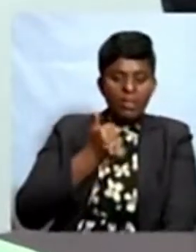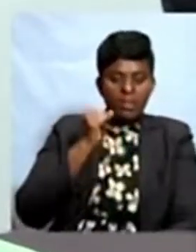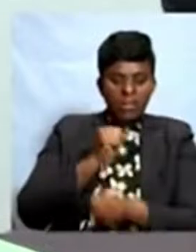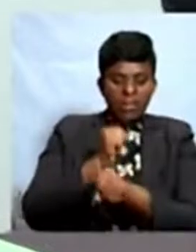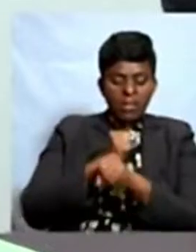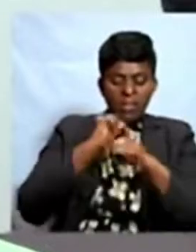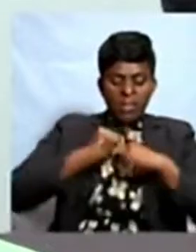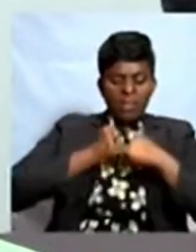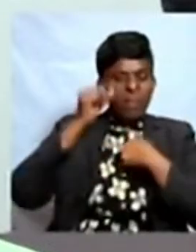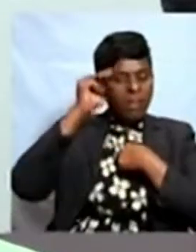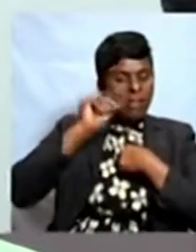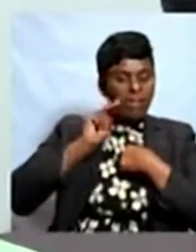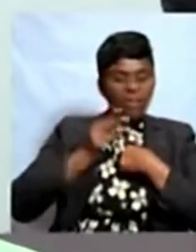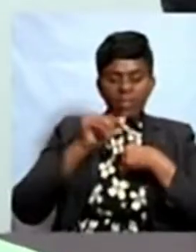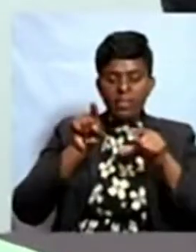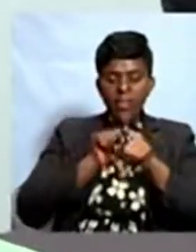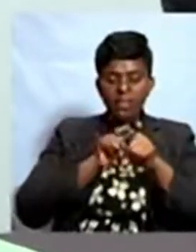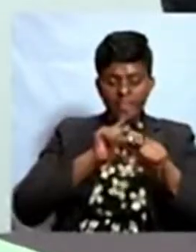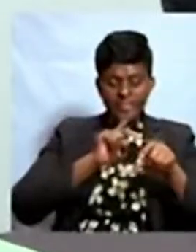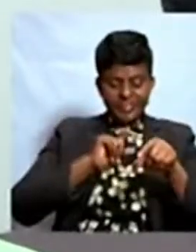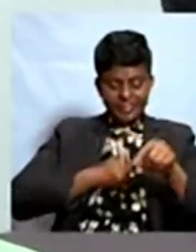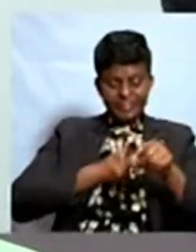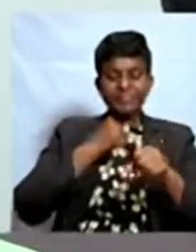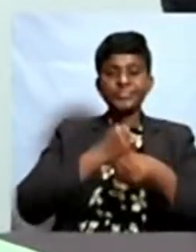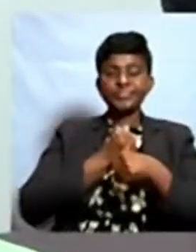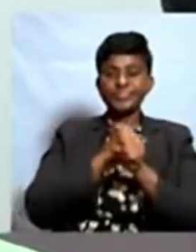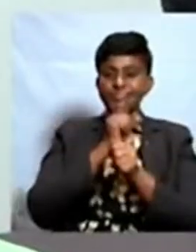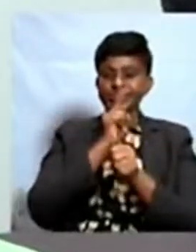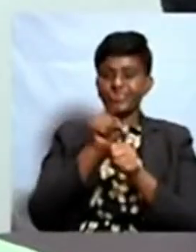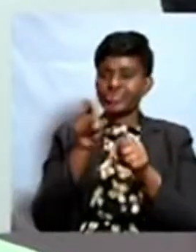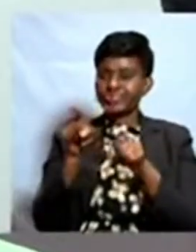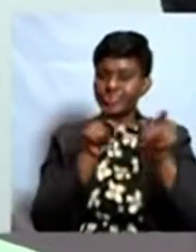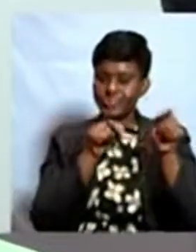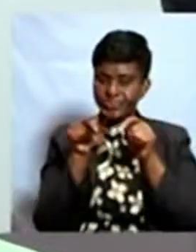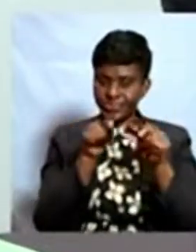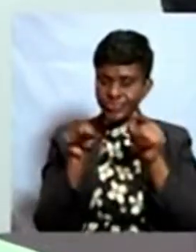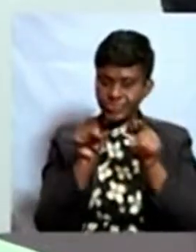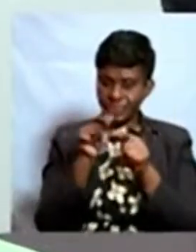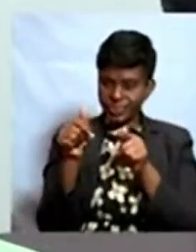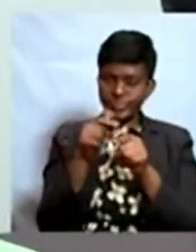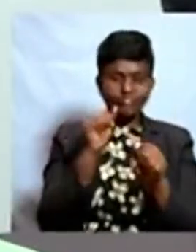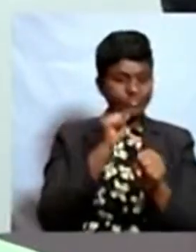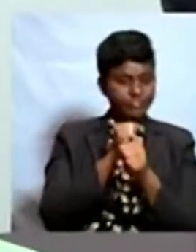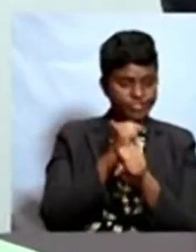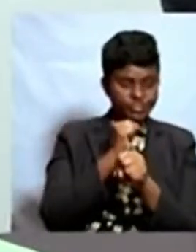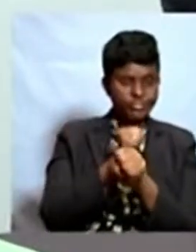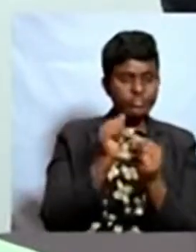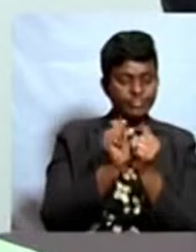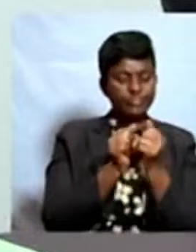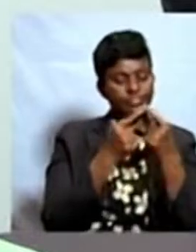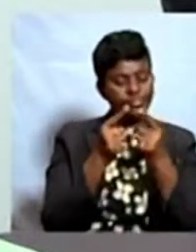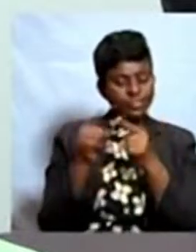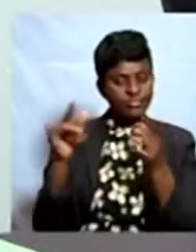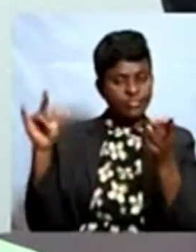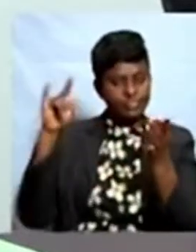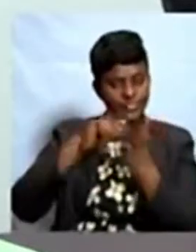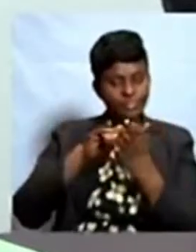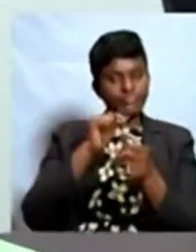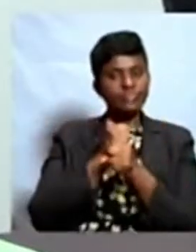as a ministry to ensure that the regulator is engaging with the various airport